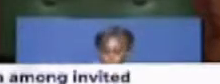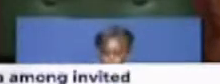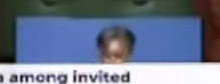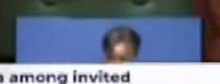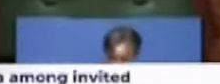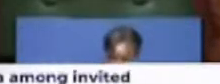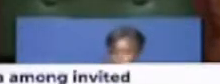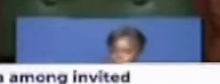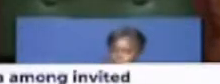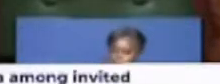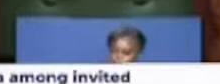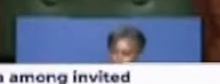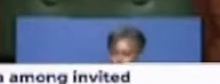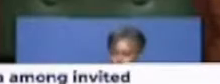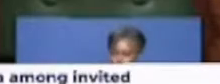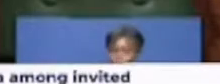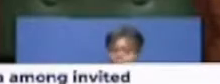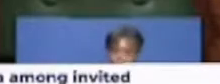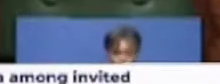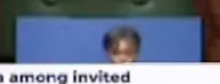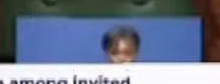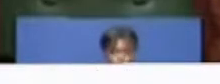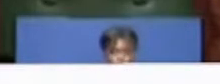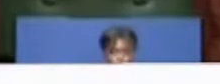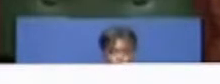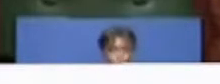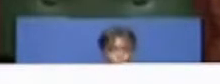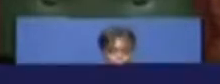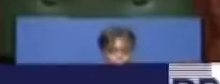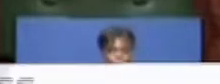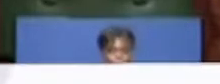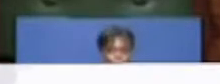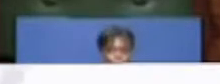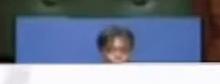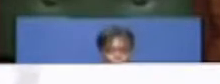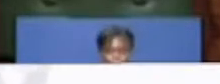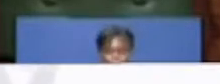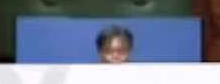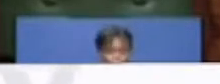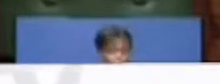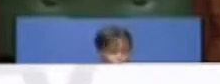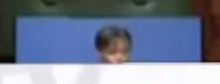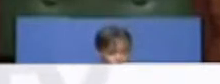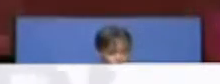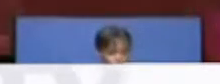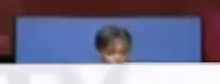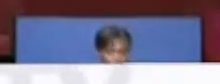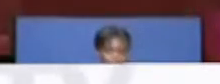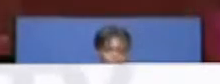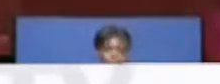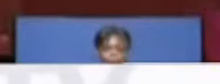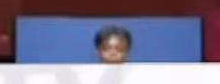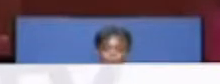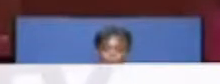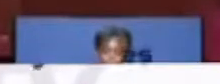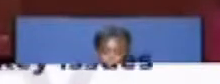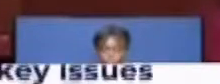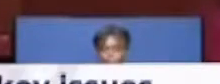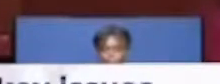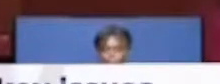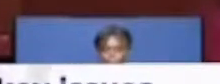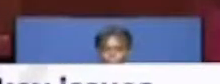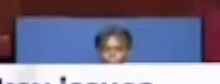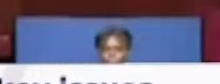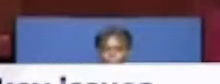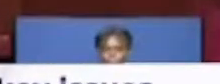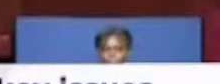technology, including modern mass media tools in the classroom. Another critical